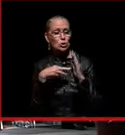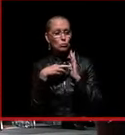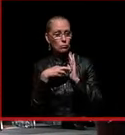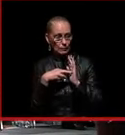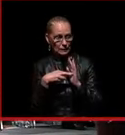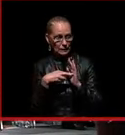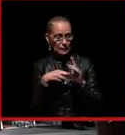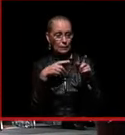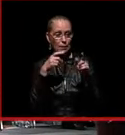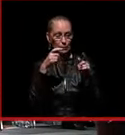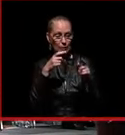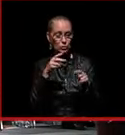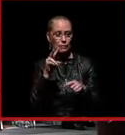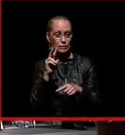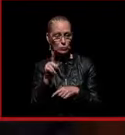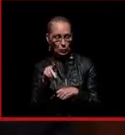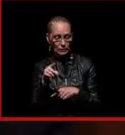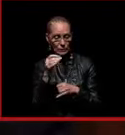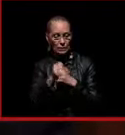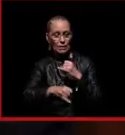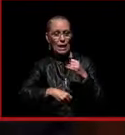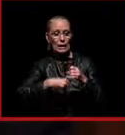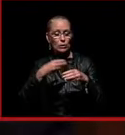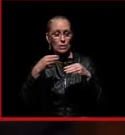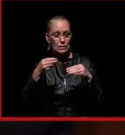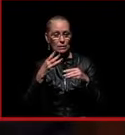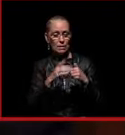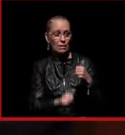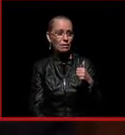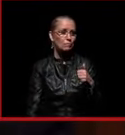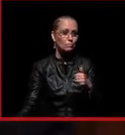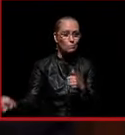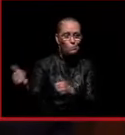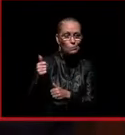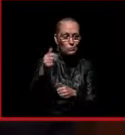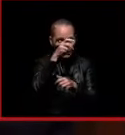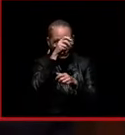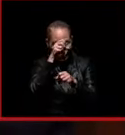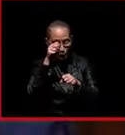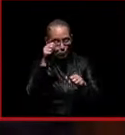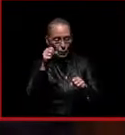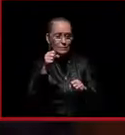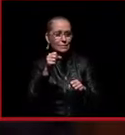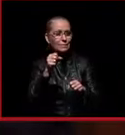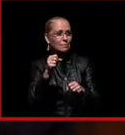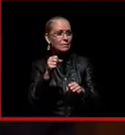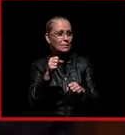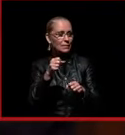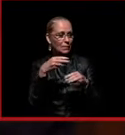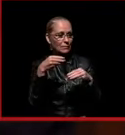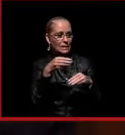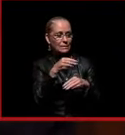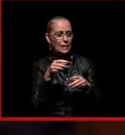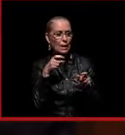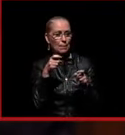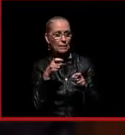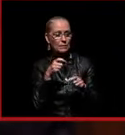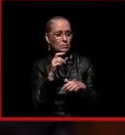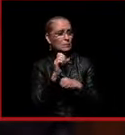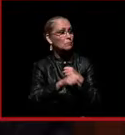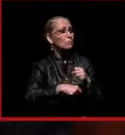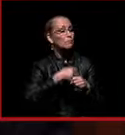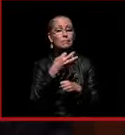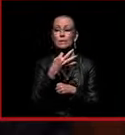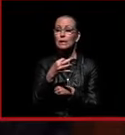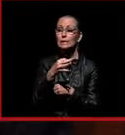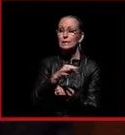of international sales, and senior vice president of sales and marketing. In 1997,